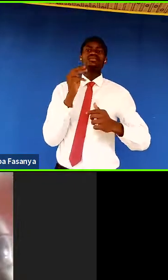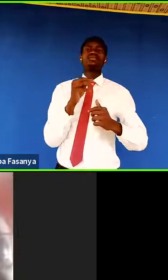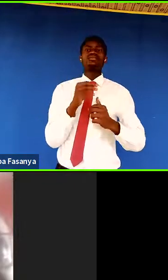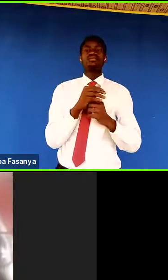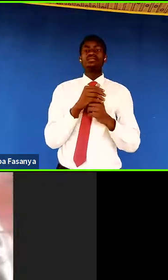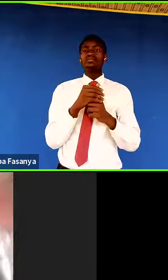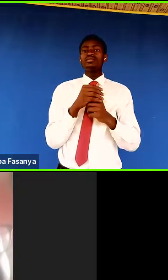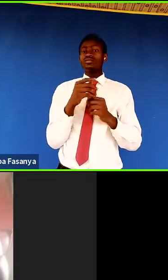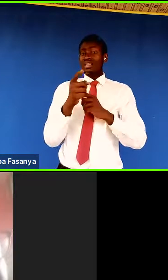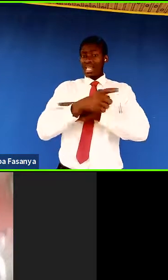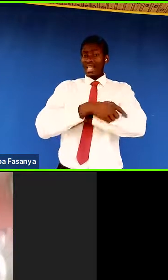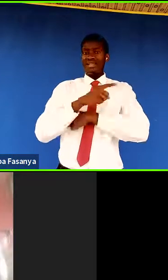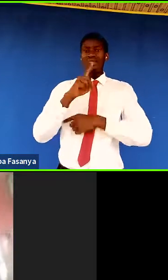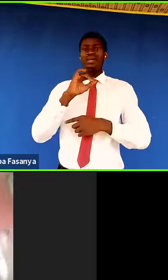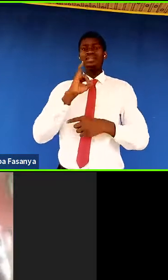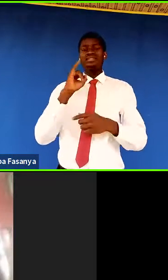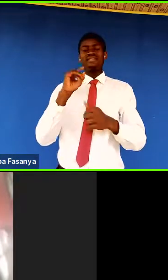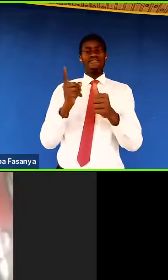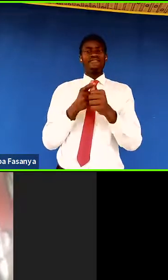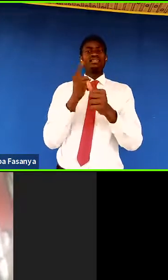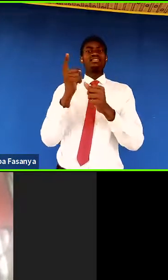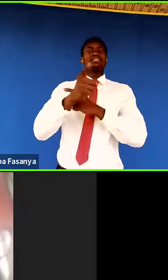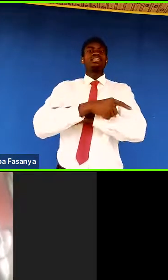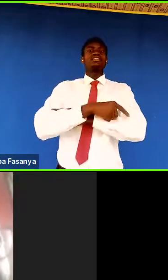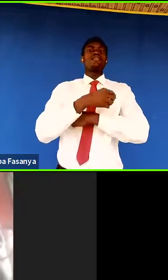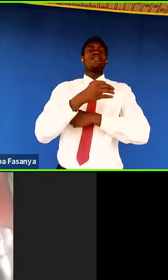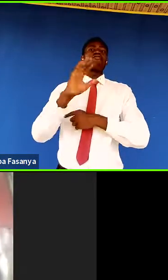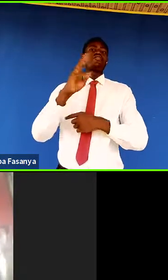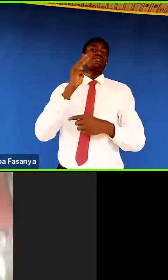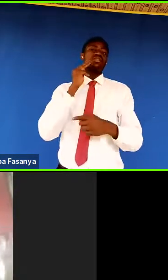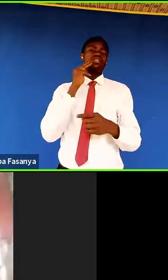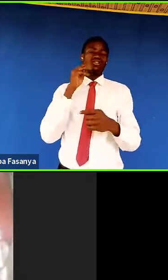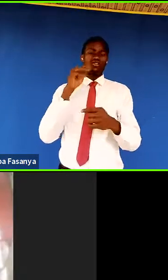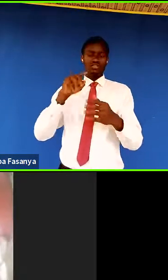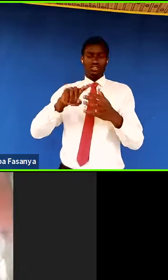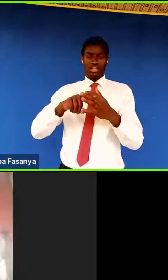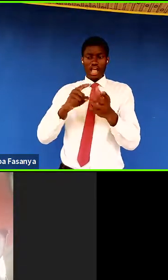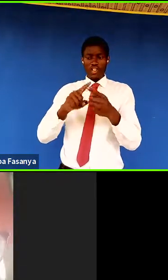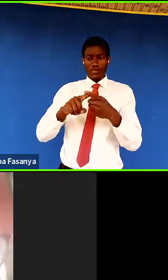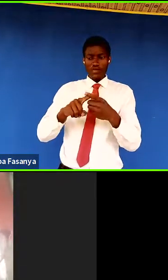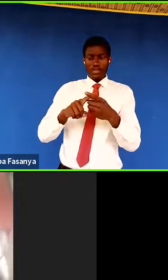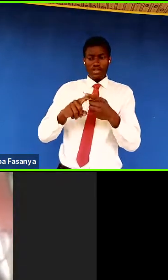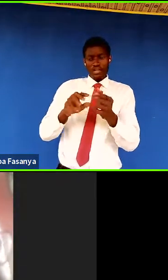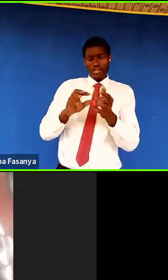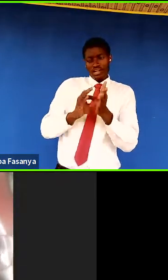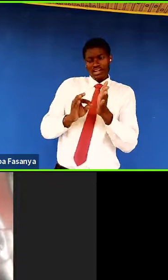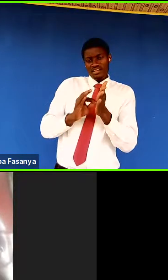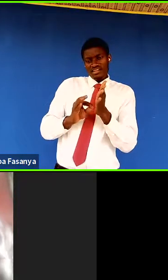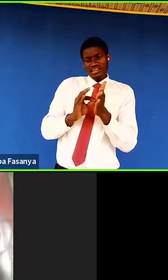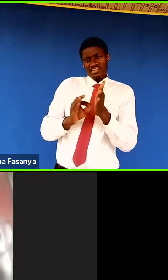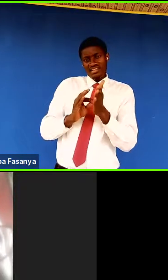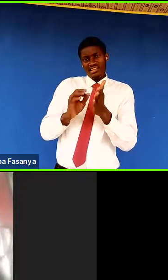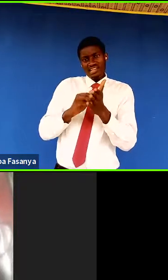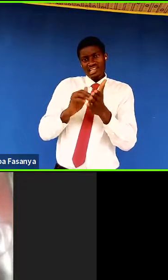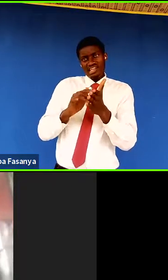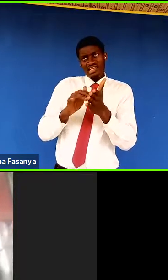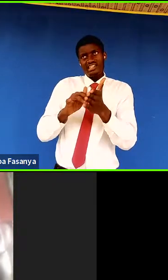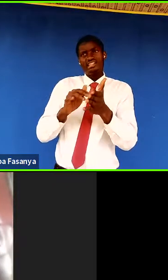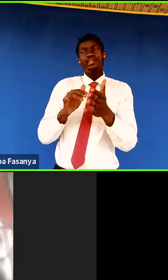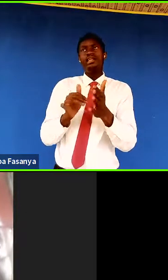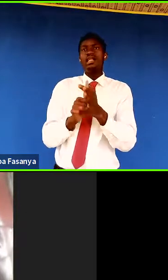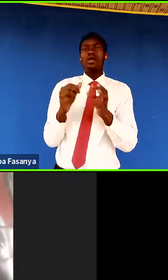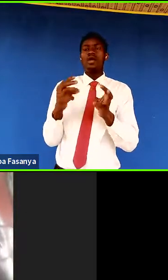first day of your menses, and so you calculate it that way. So day one, so you can start trying. If you're trying, you can start